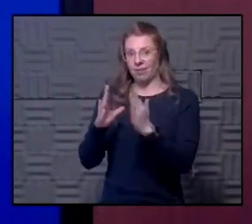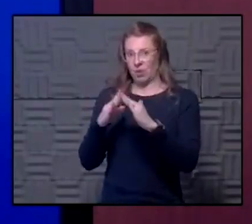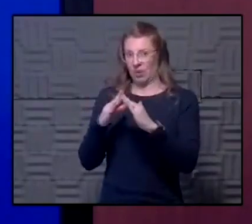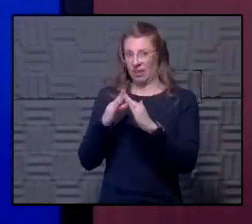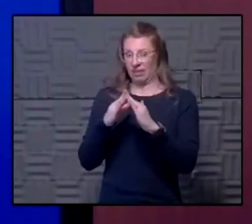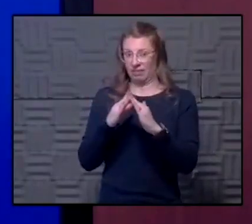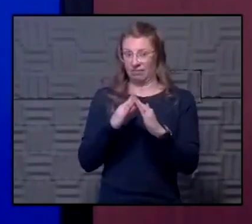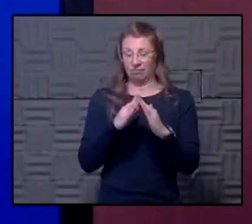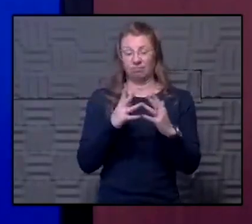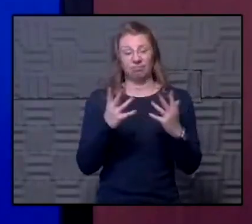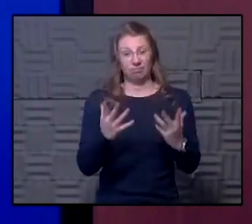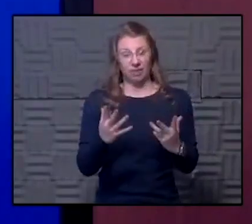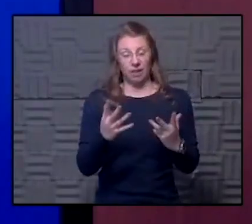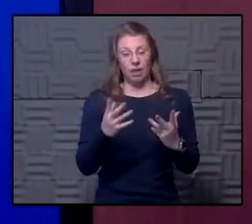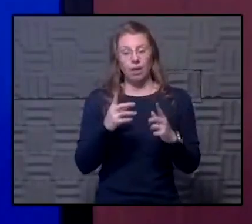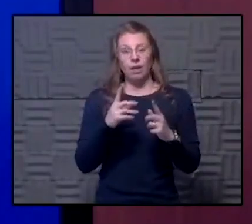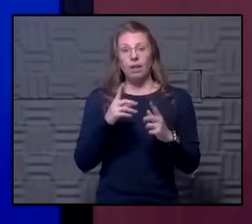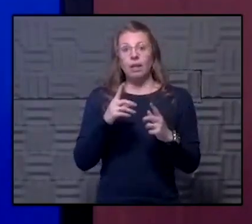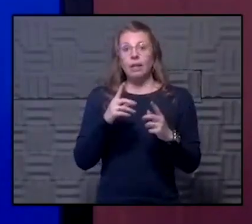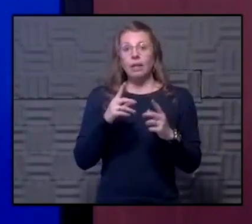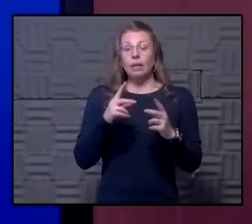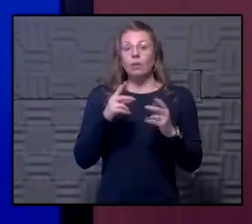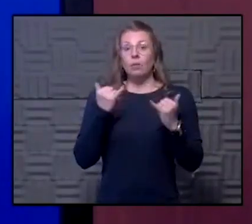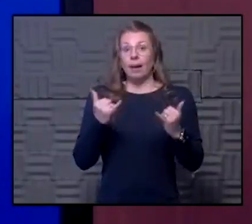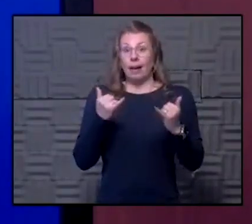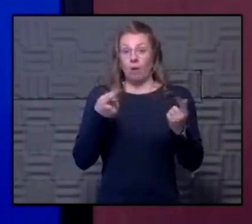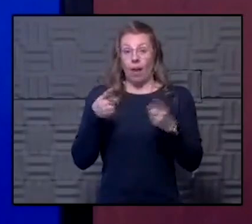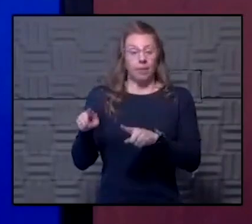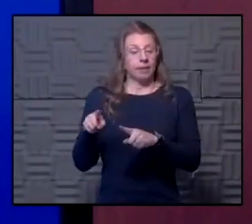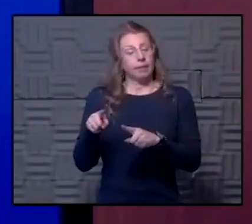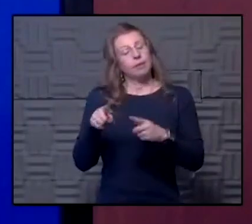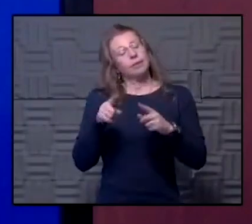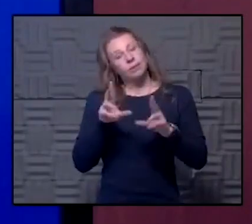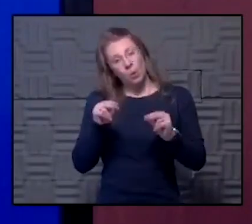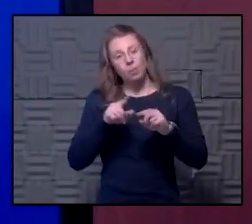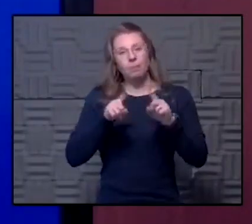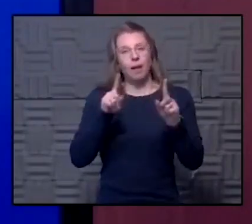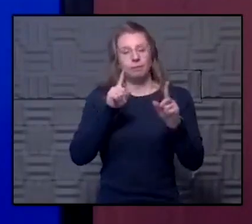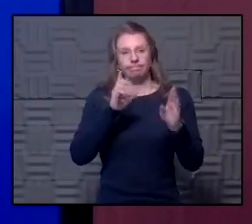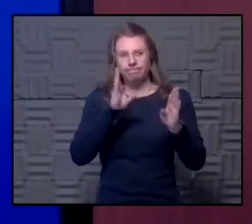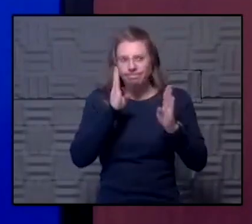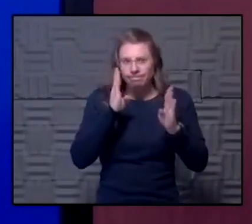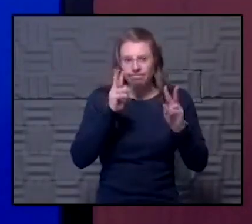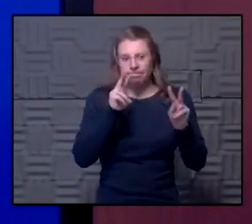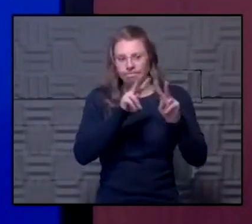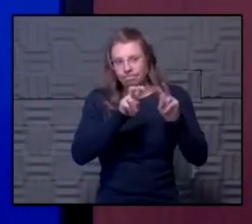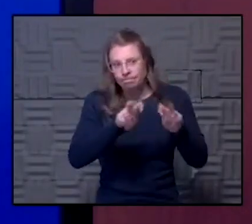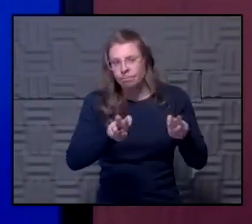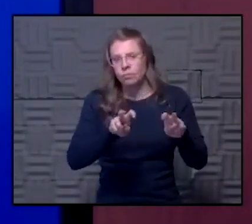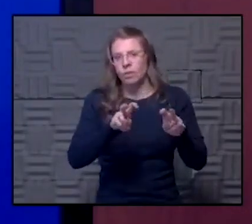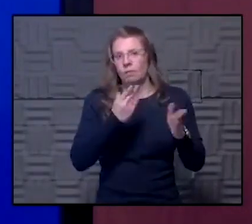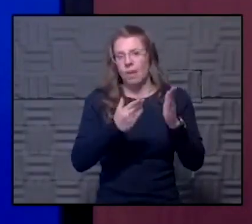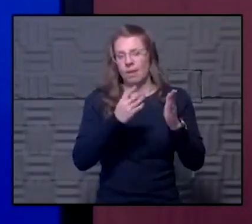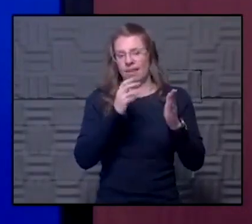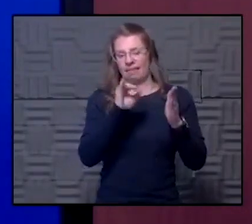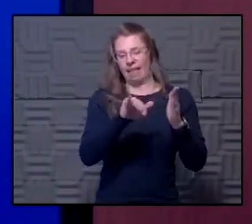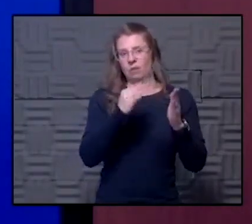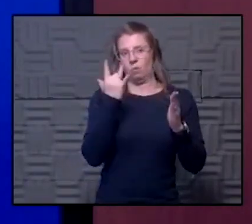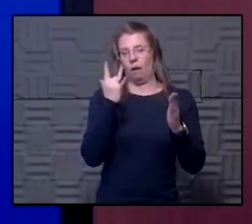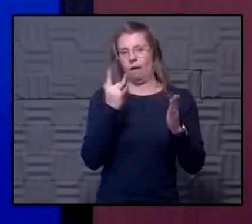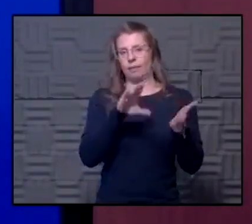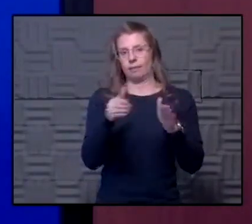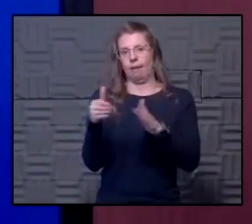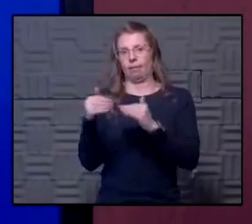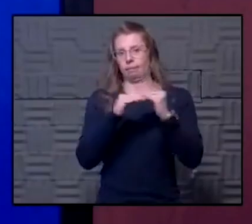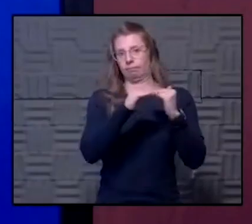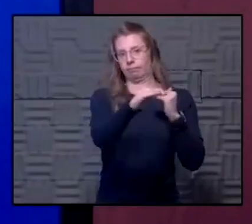issue yet, but we're definitely paying attention to it because it does seem like that may be part of the story around deaths, added to the trickle-in effect